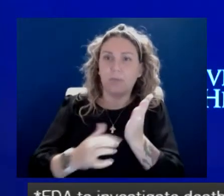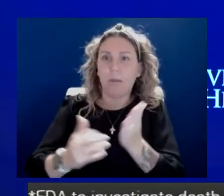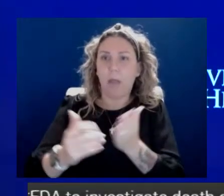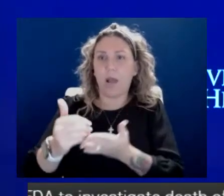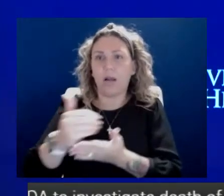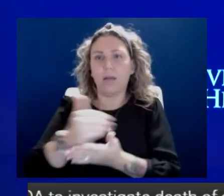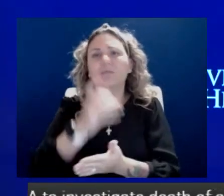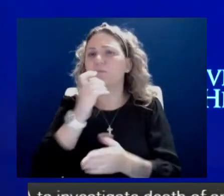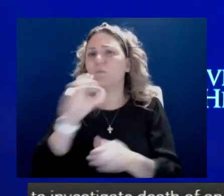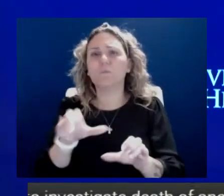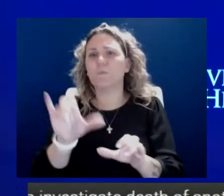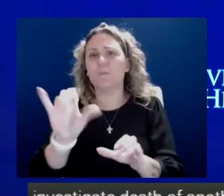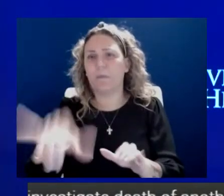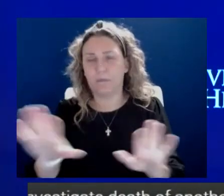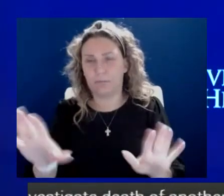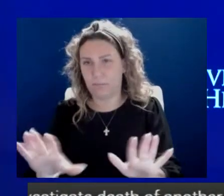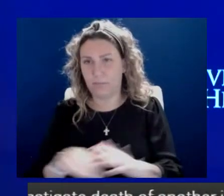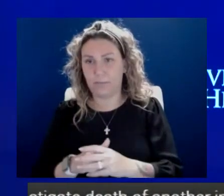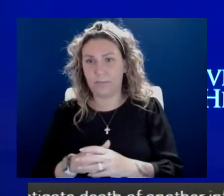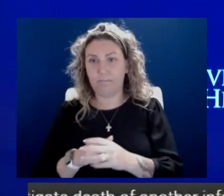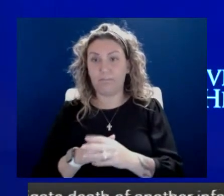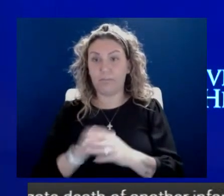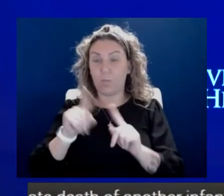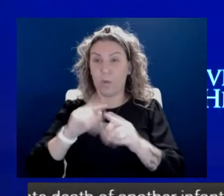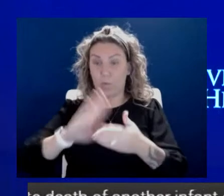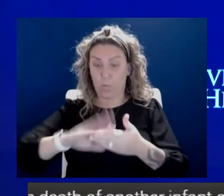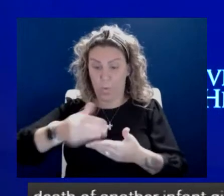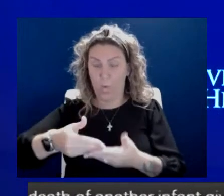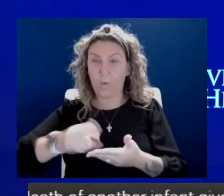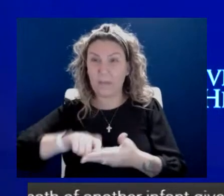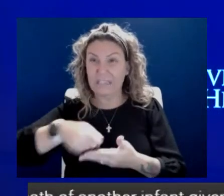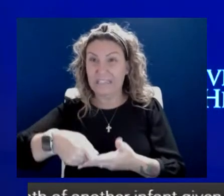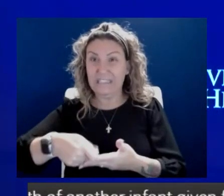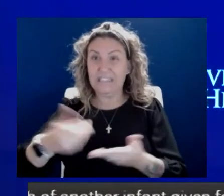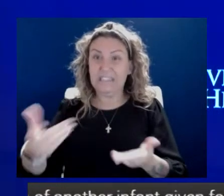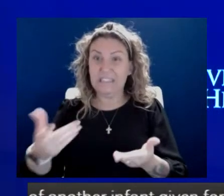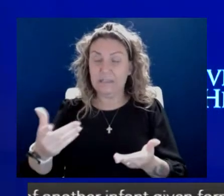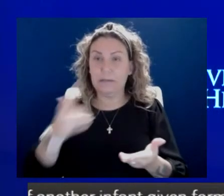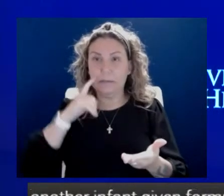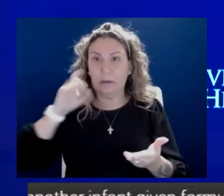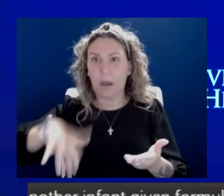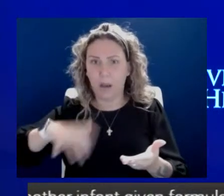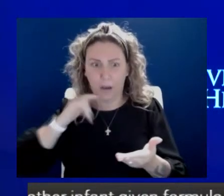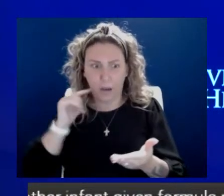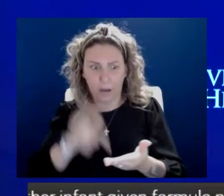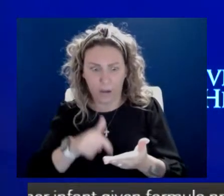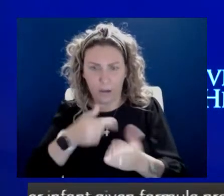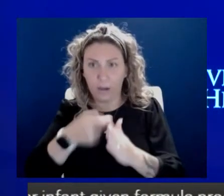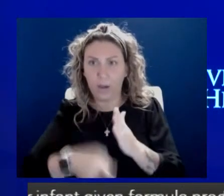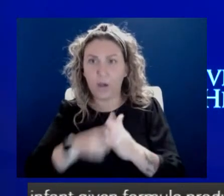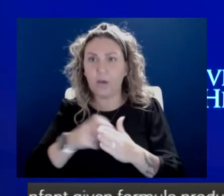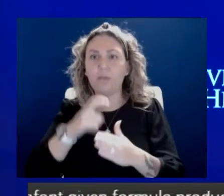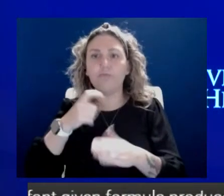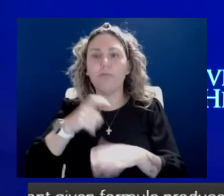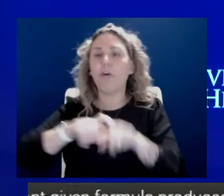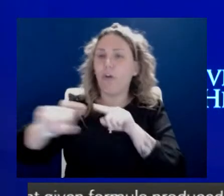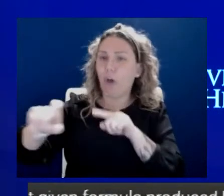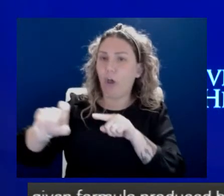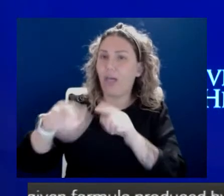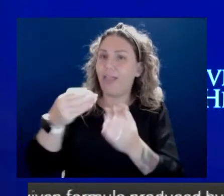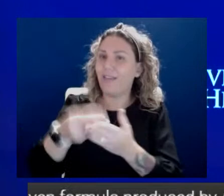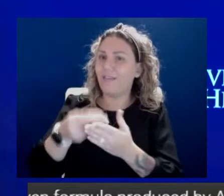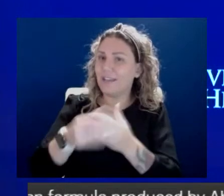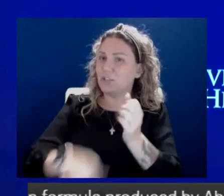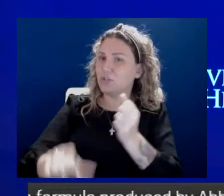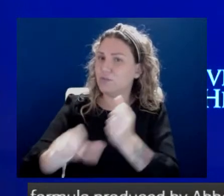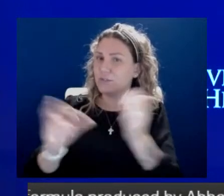that. When you open them and they are kind of a little daunting, again, call the financial advisors here at the health system, because